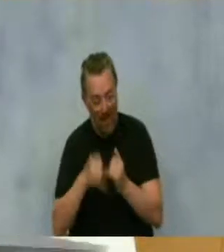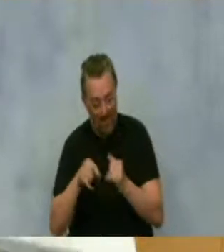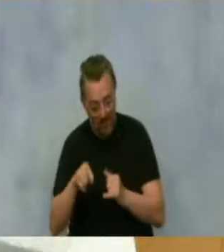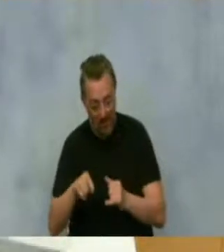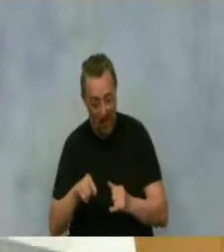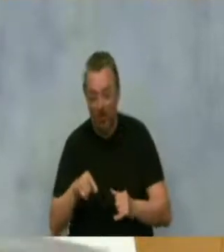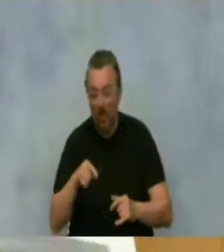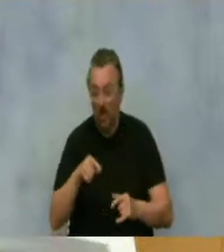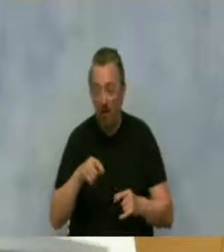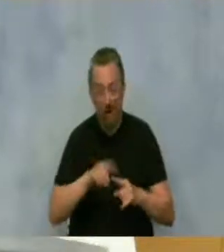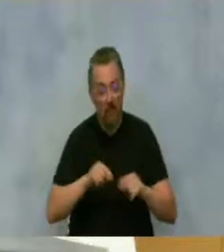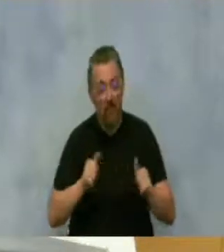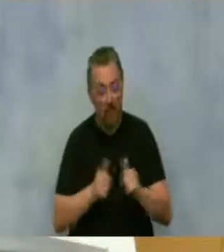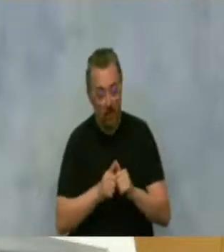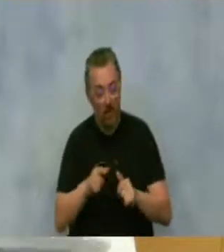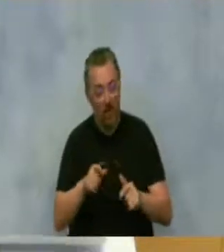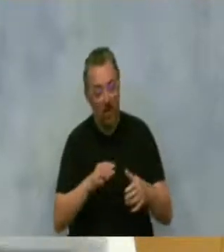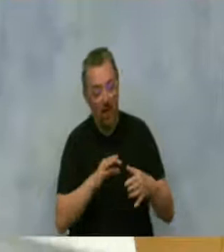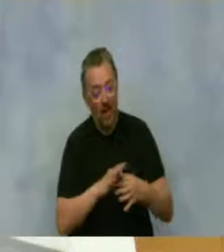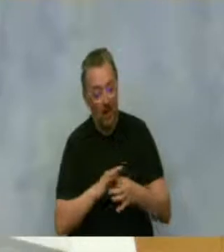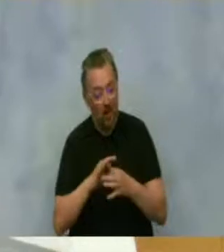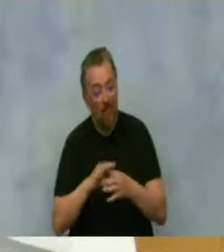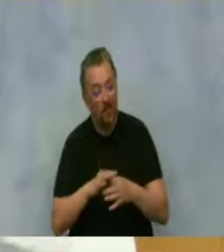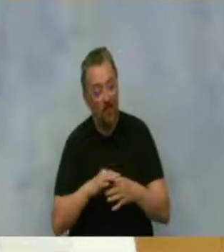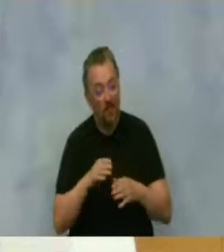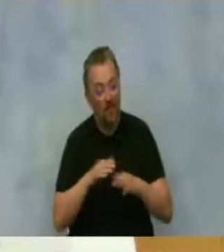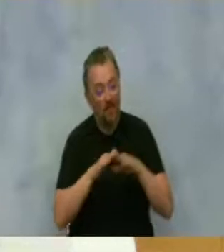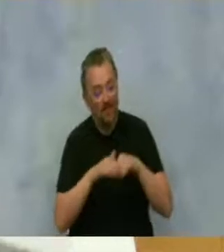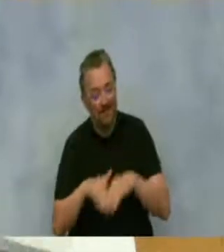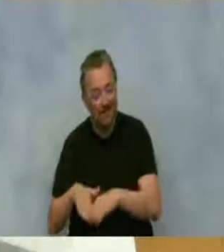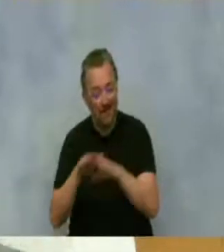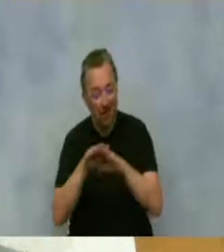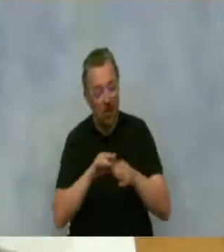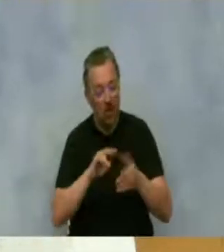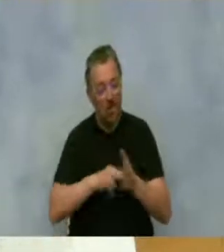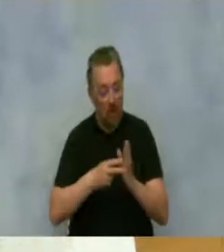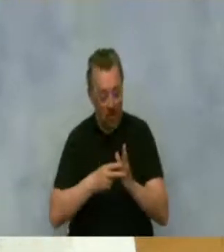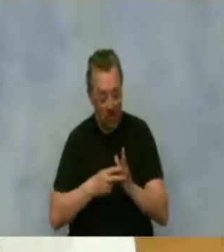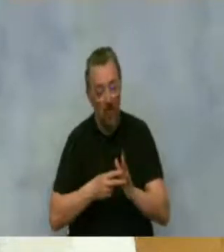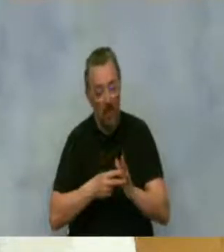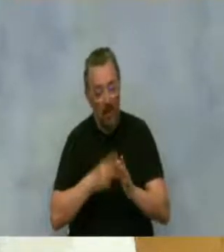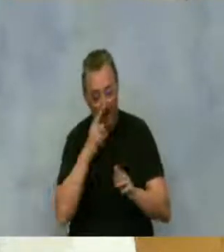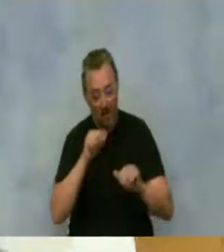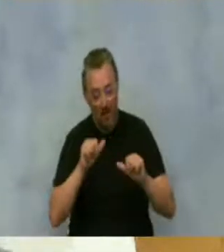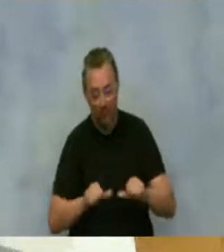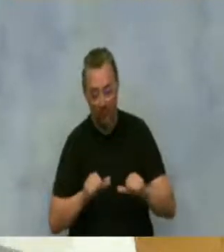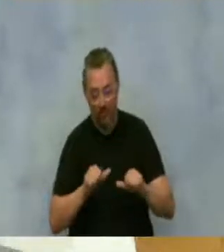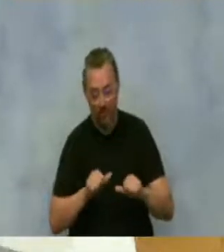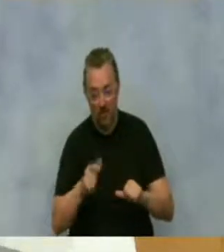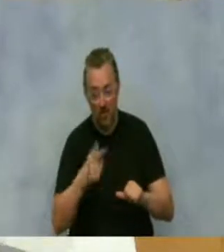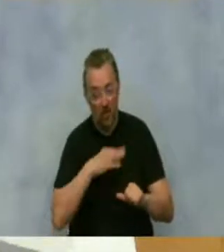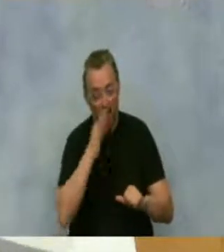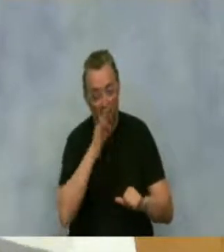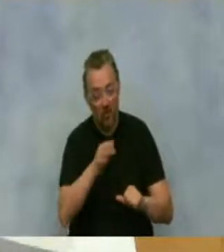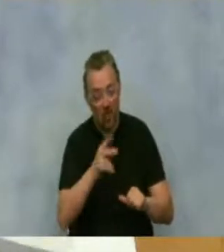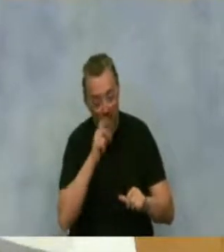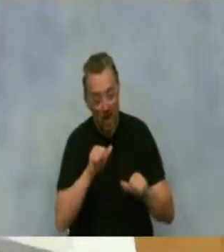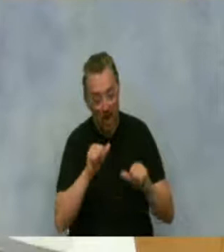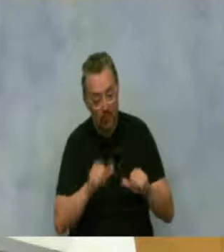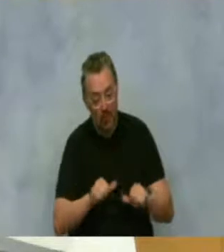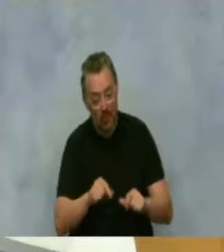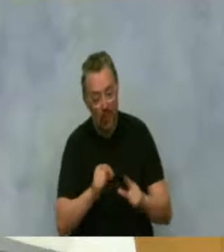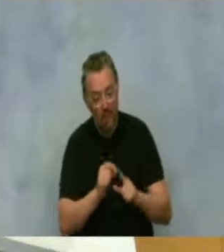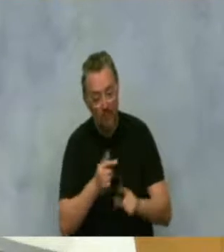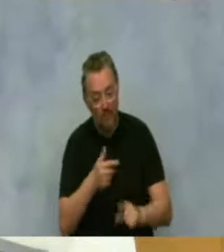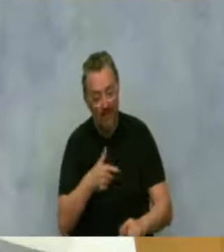form part of a national plan for the Minister to approve. The committee is asked to approve the recommendations on page 89, that the